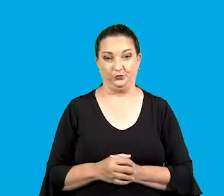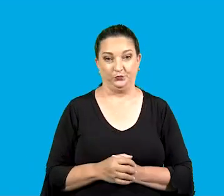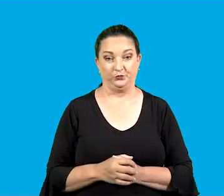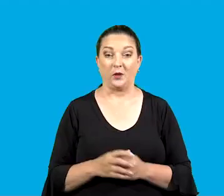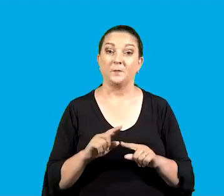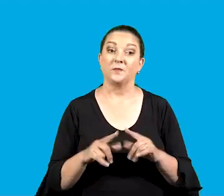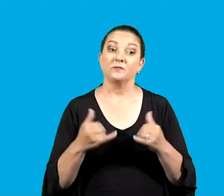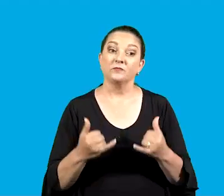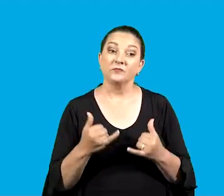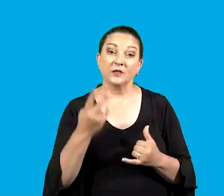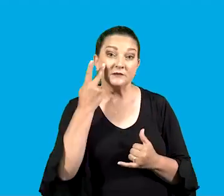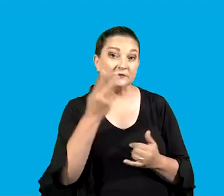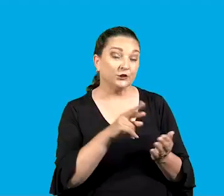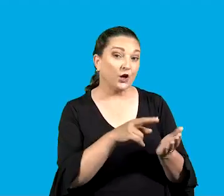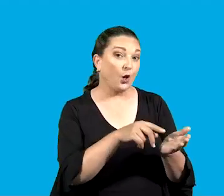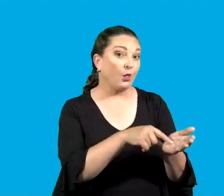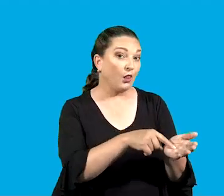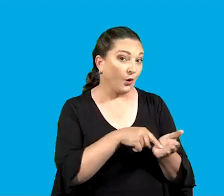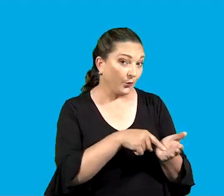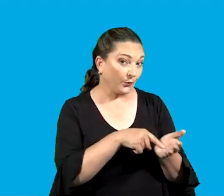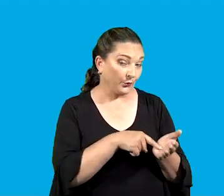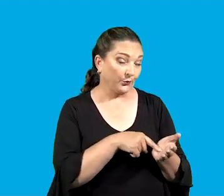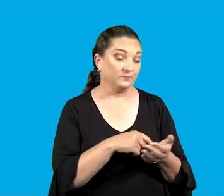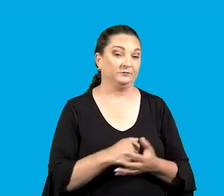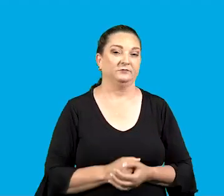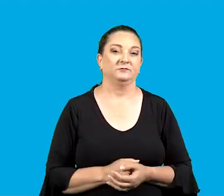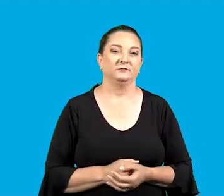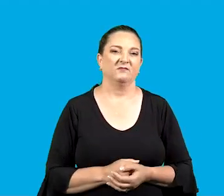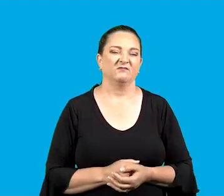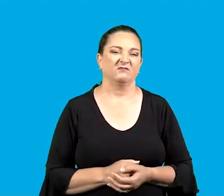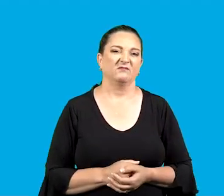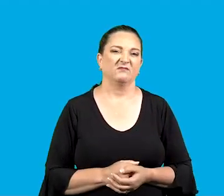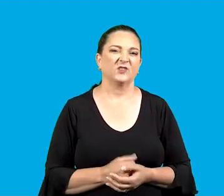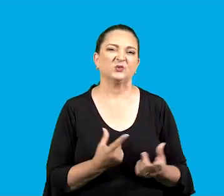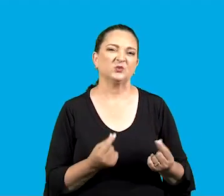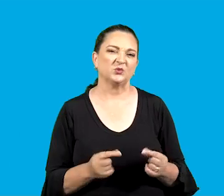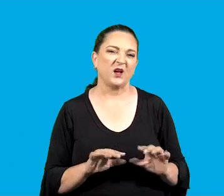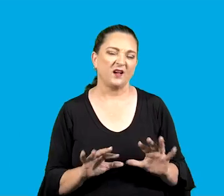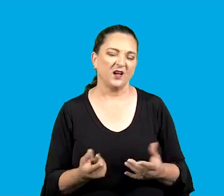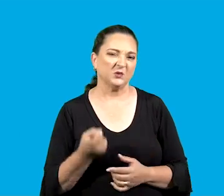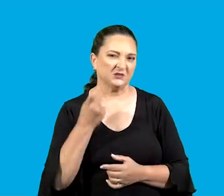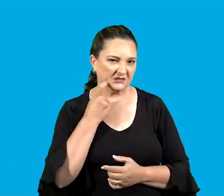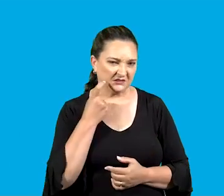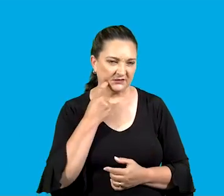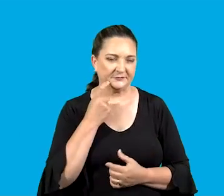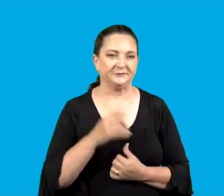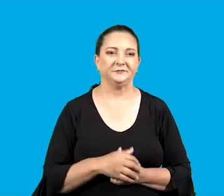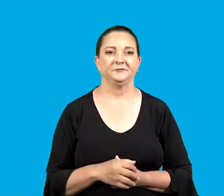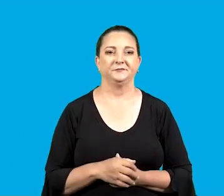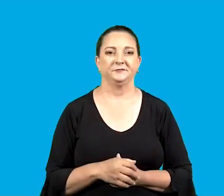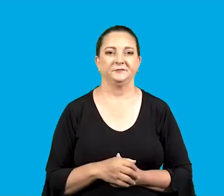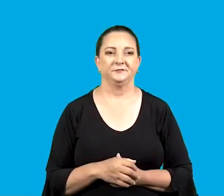do is to get that loan. Now, the easiest way to go about this, when